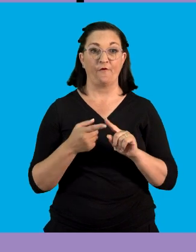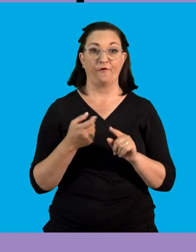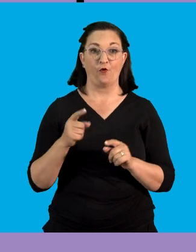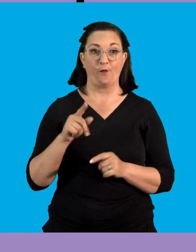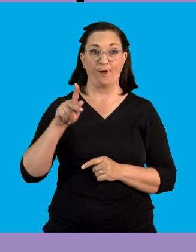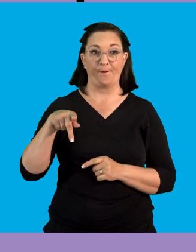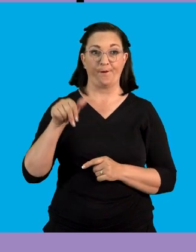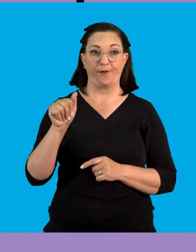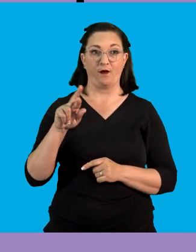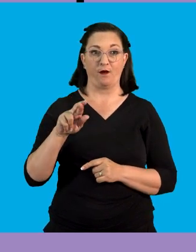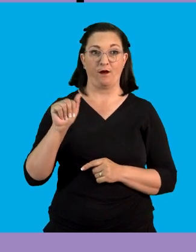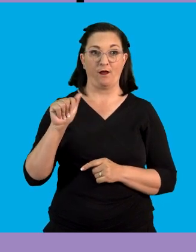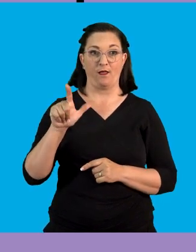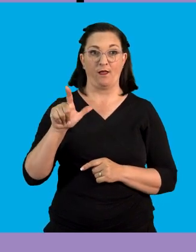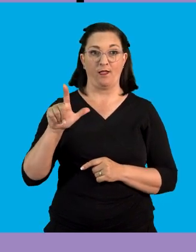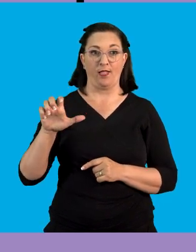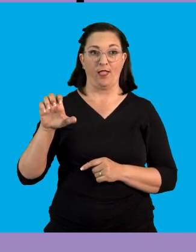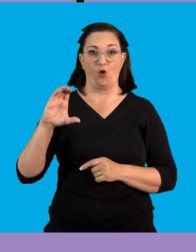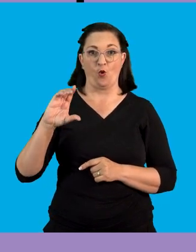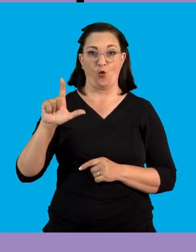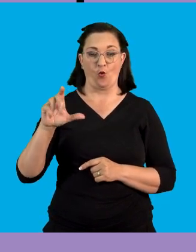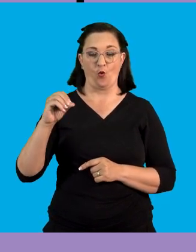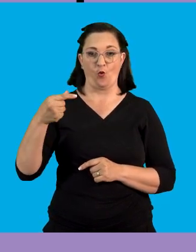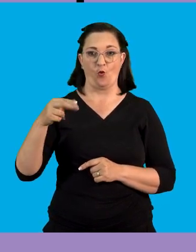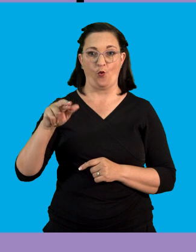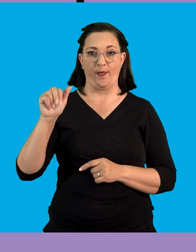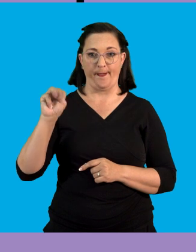of a parallelogram are equal.